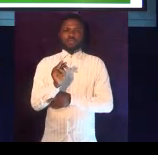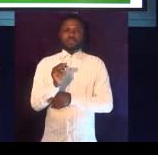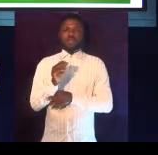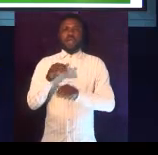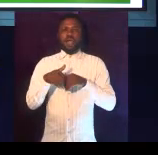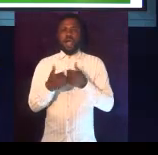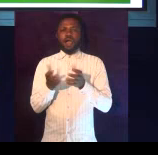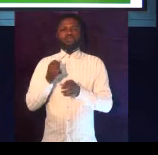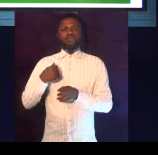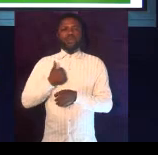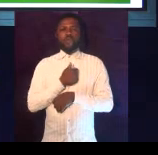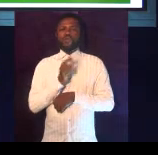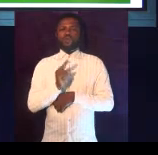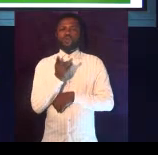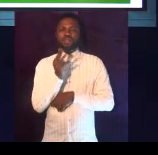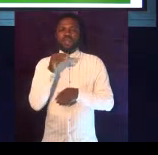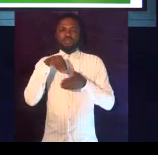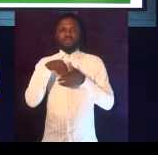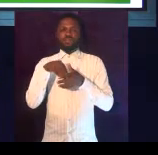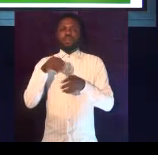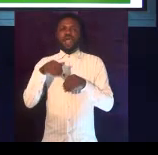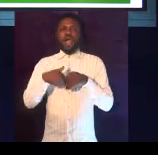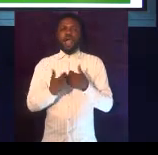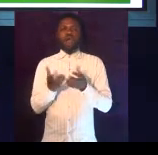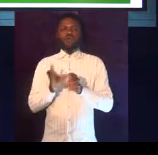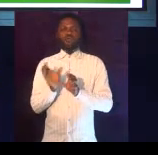W-H-E-N. How do we use